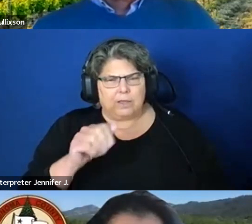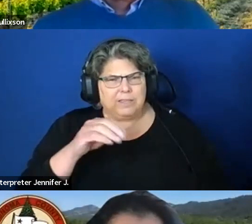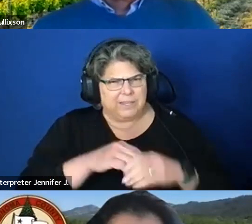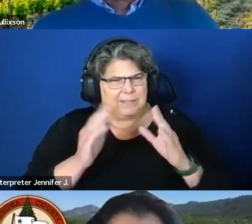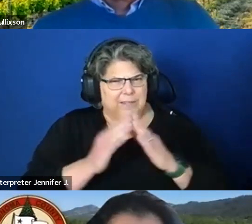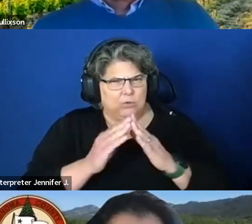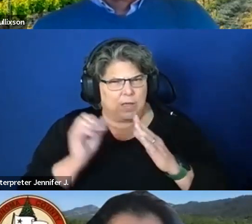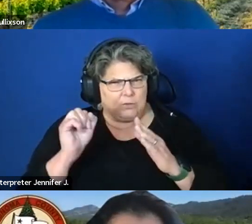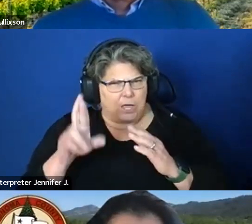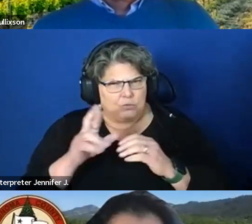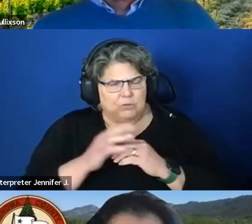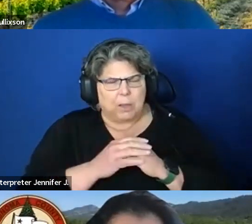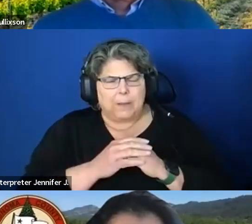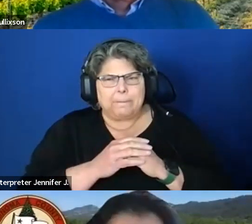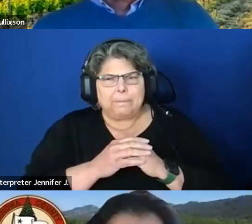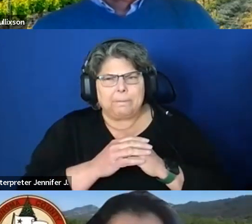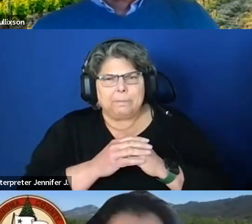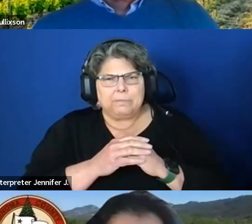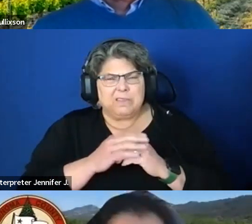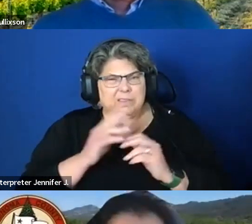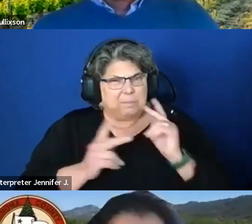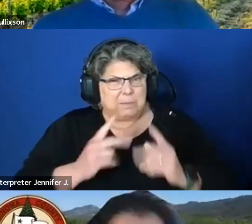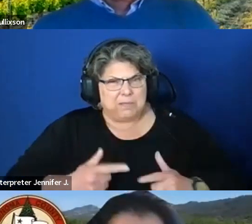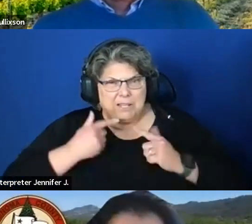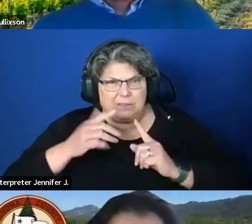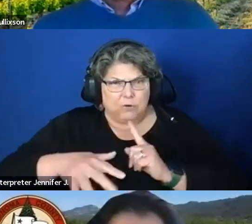Rosa. The neighborhood around there